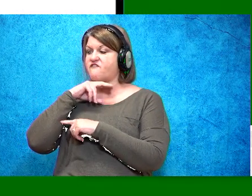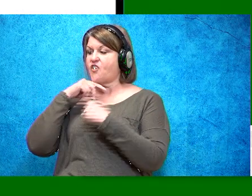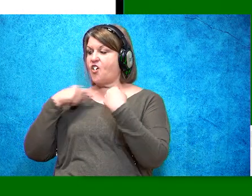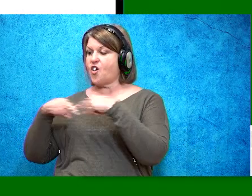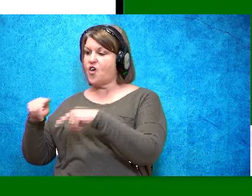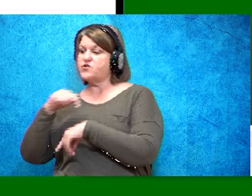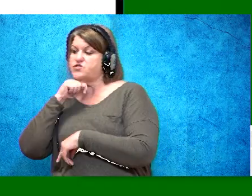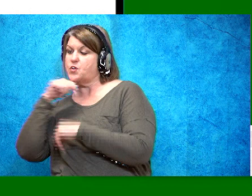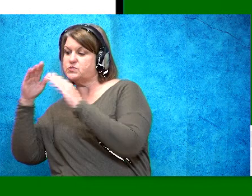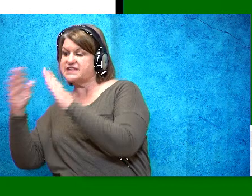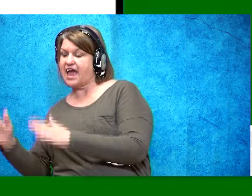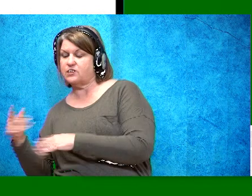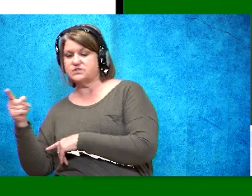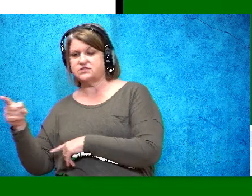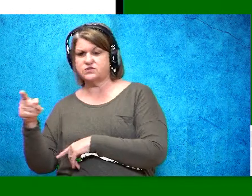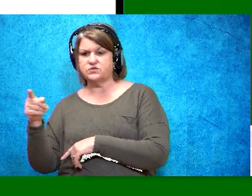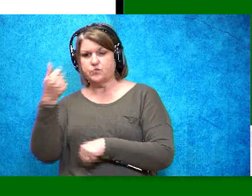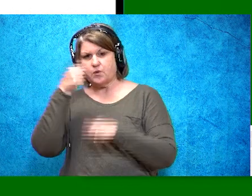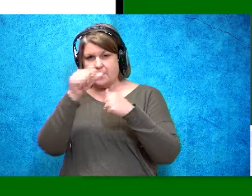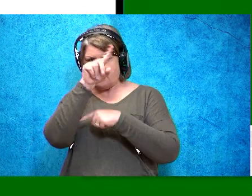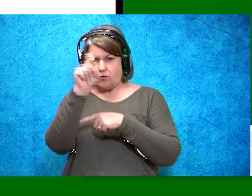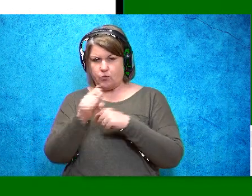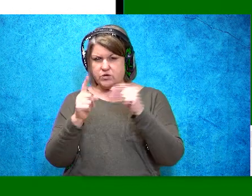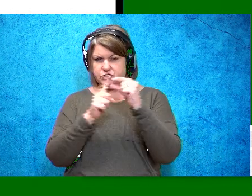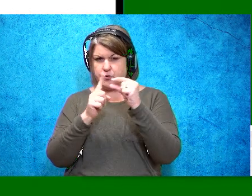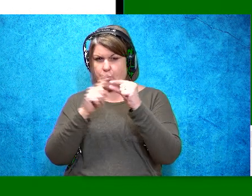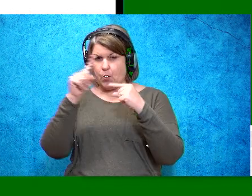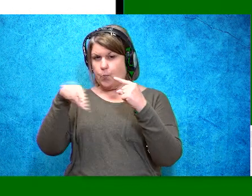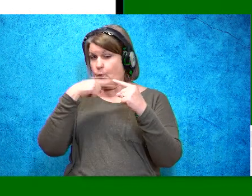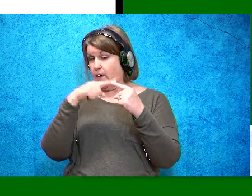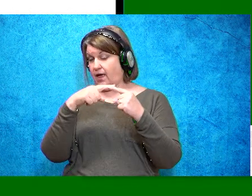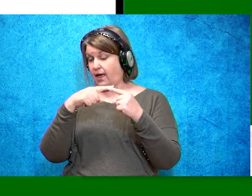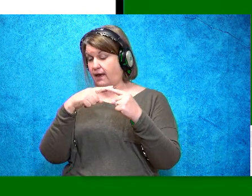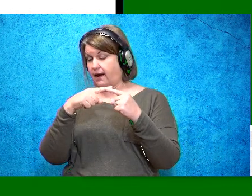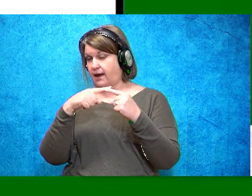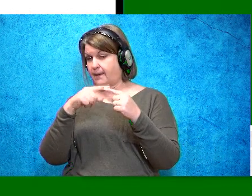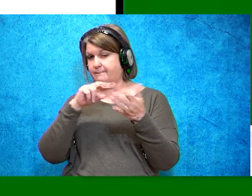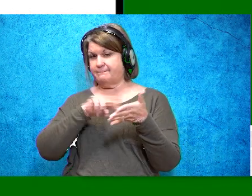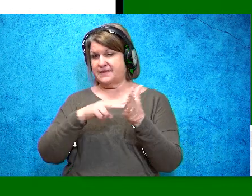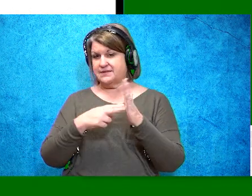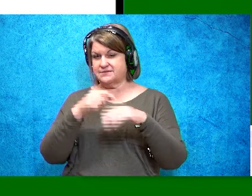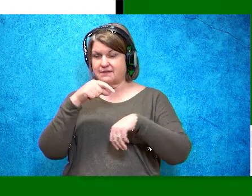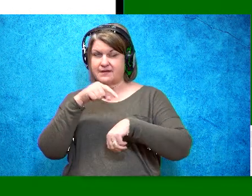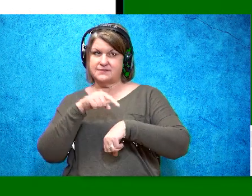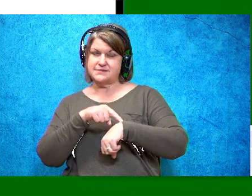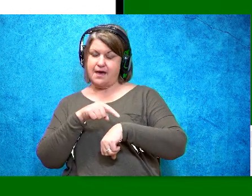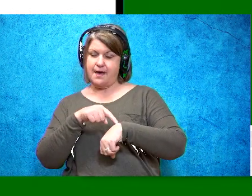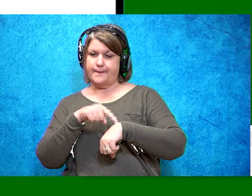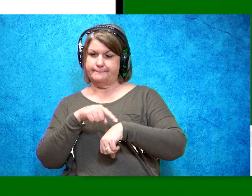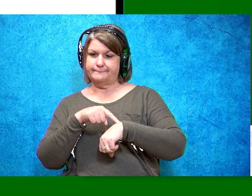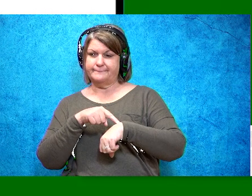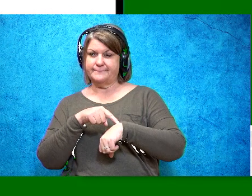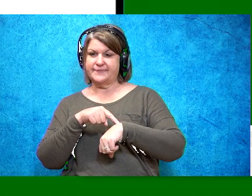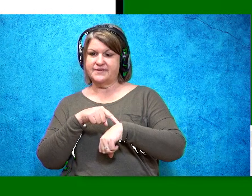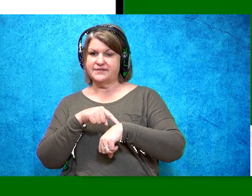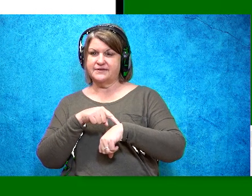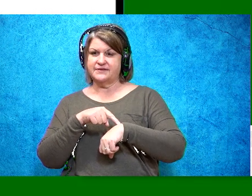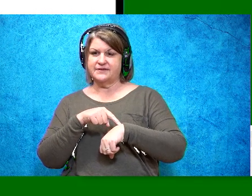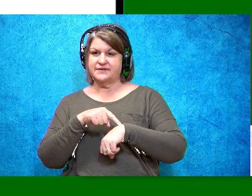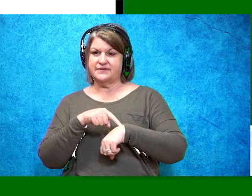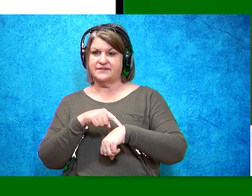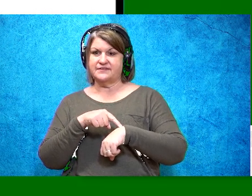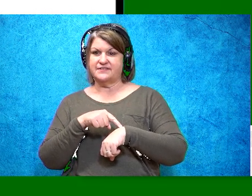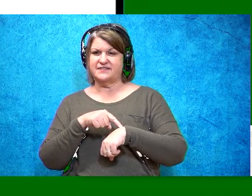Now remember, the question word when is asking you to think about a time. When did Frog go to Toad's house? There were